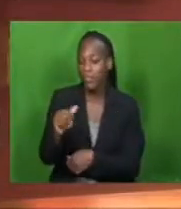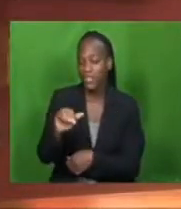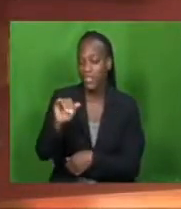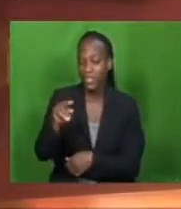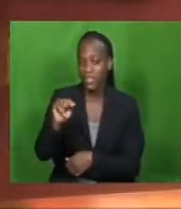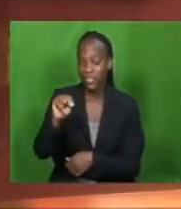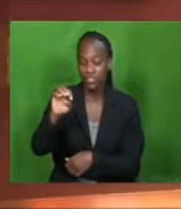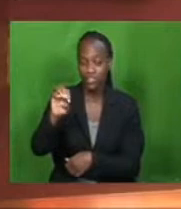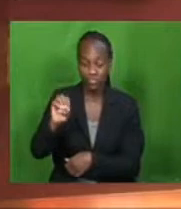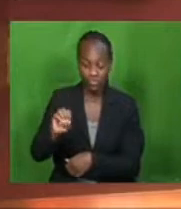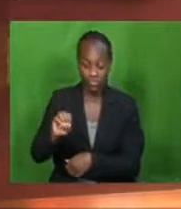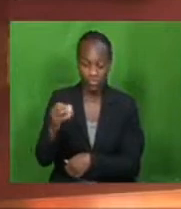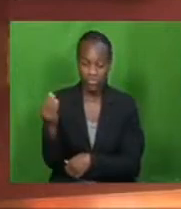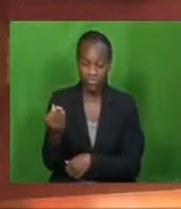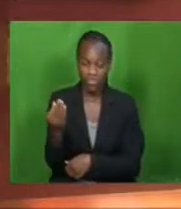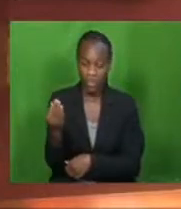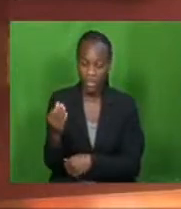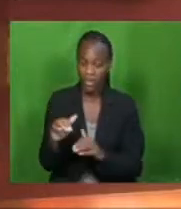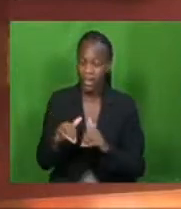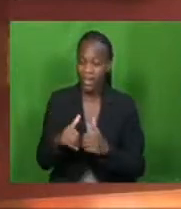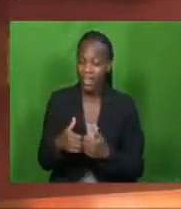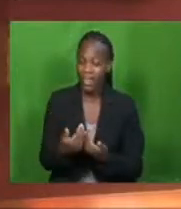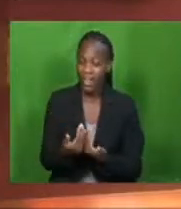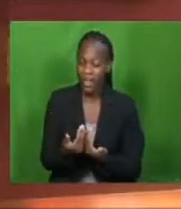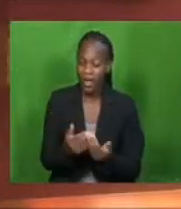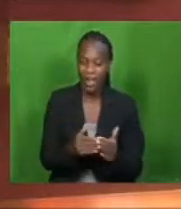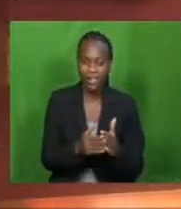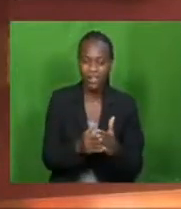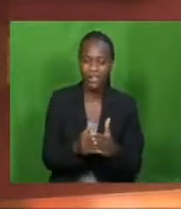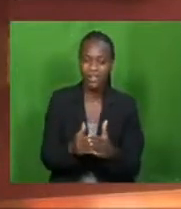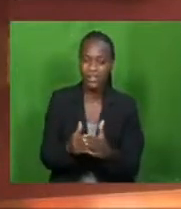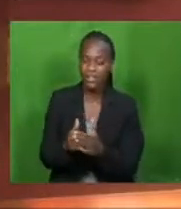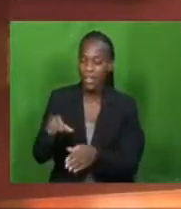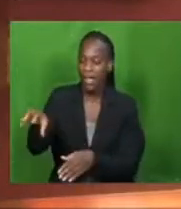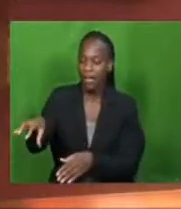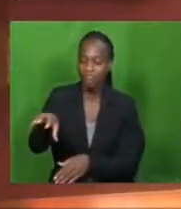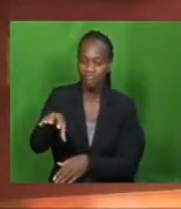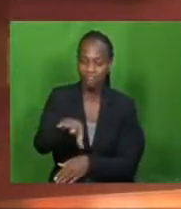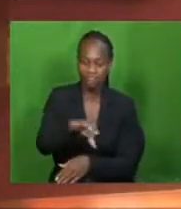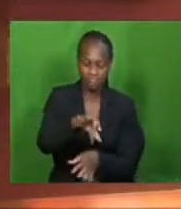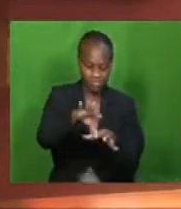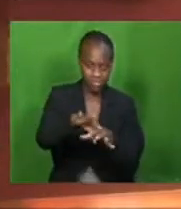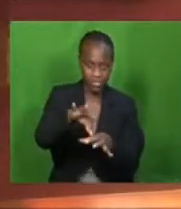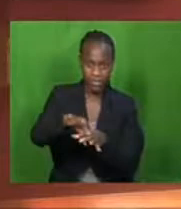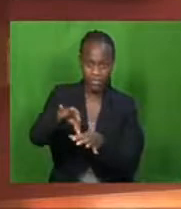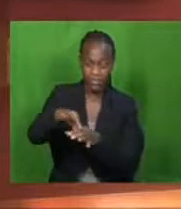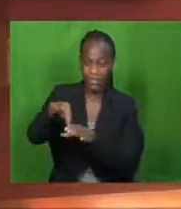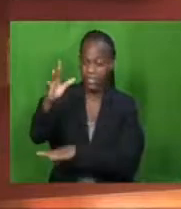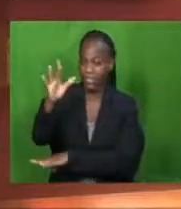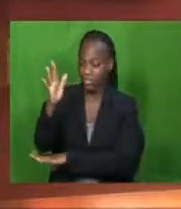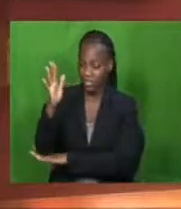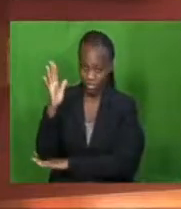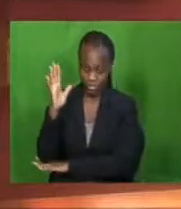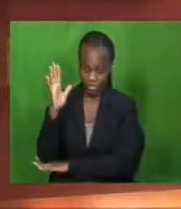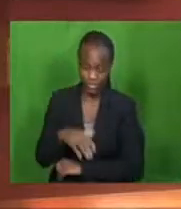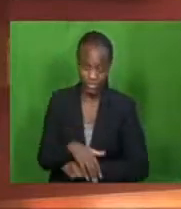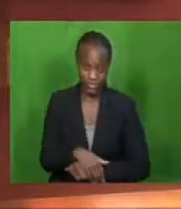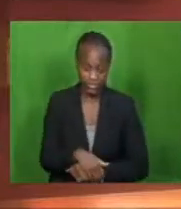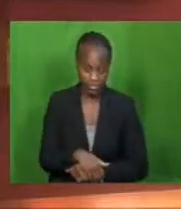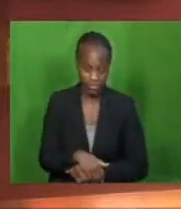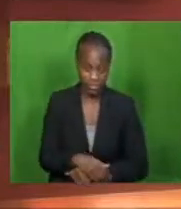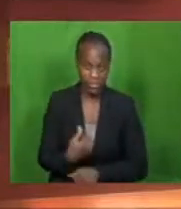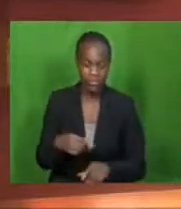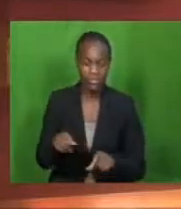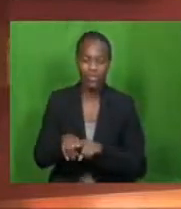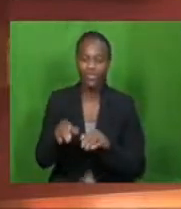their various constituencies in the tree planting exercise. Mr. Speaker, let me also thank this august